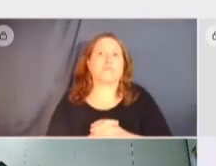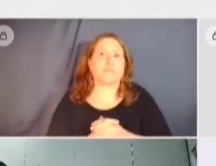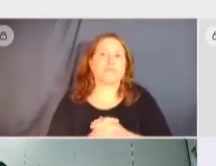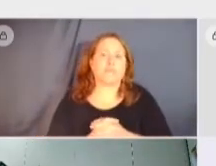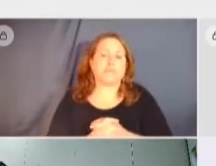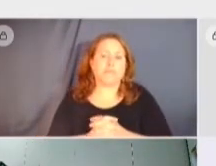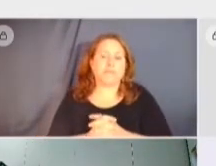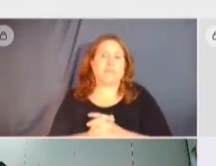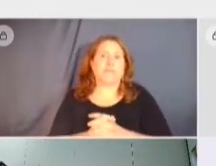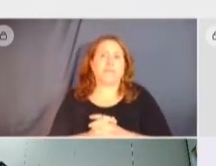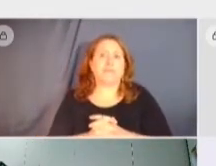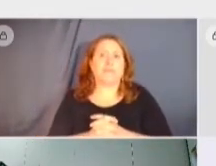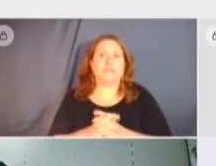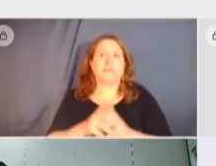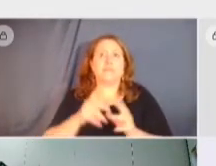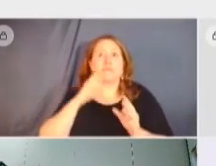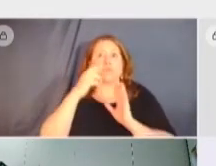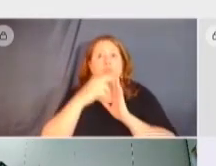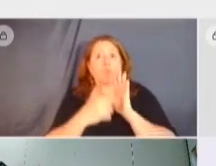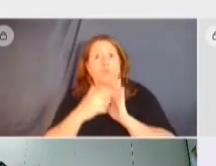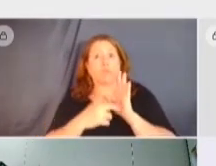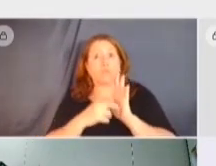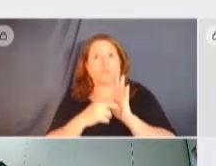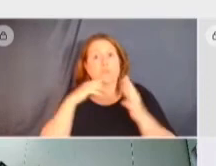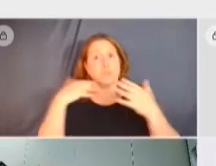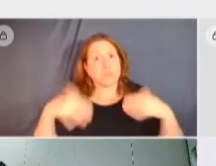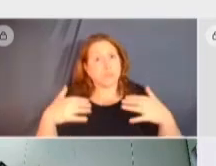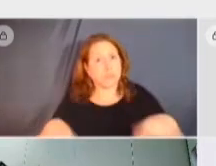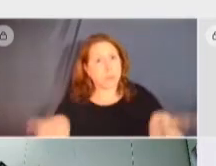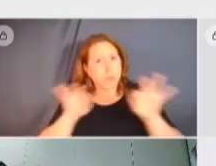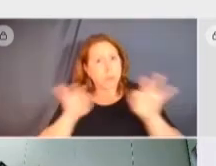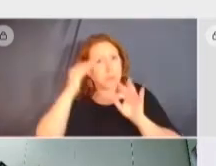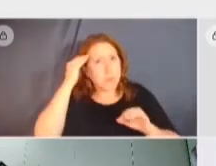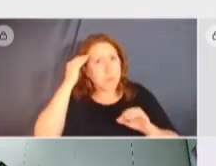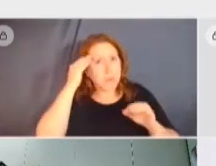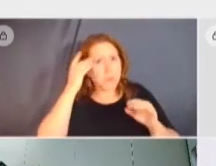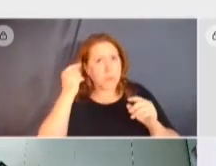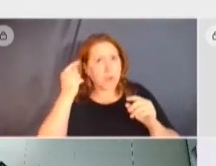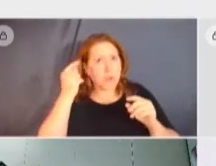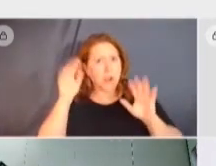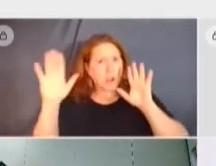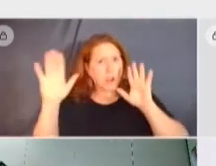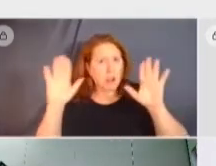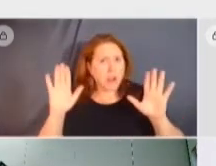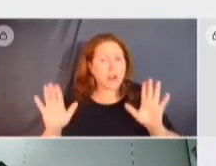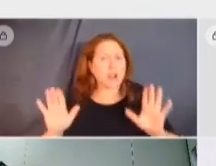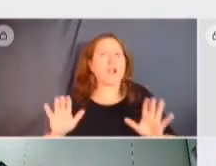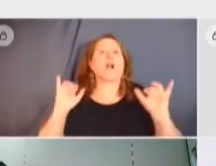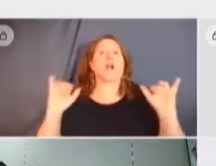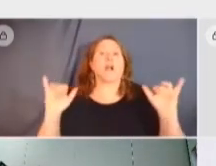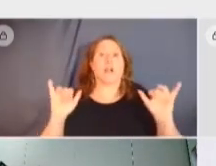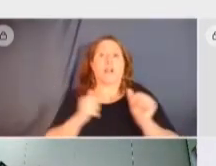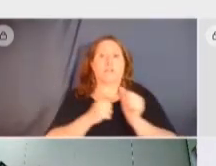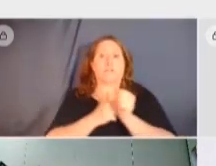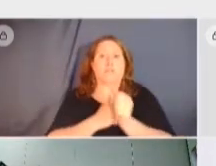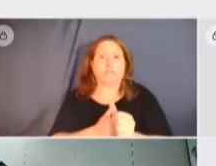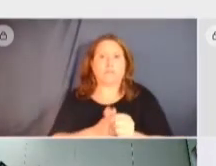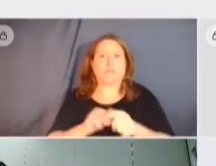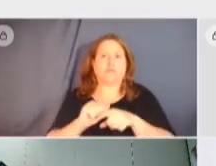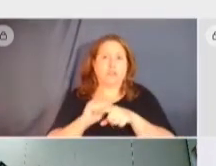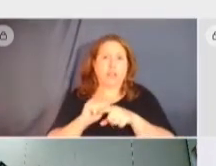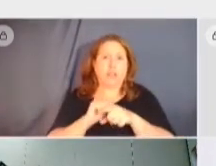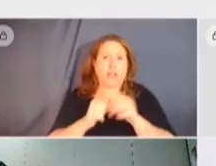know how the counties are implementing it, how their training is, who does the training, how the training is going, and whether or not this